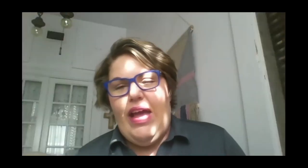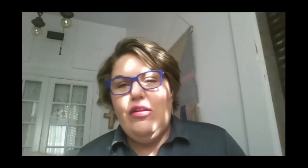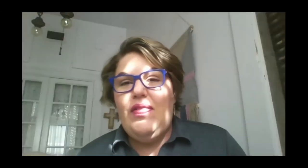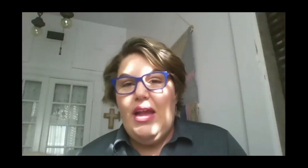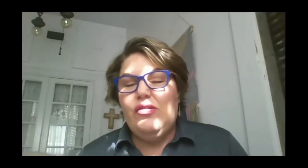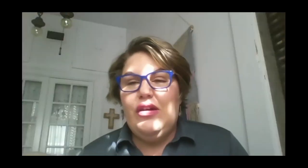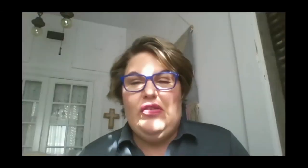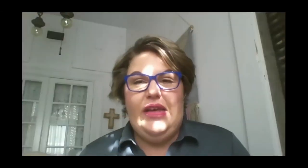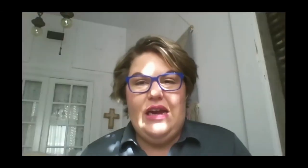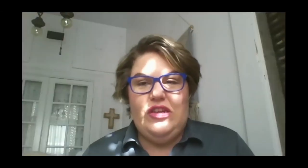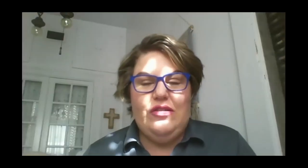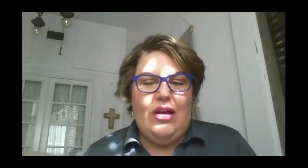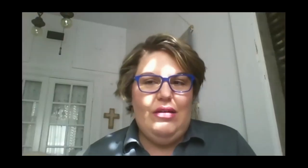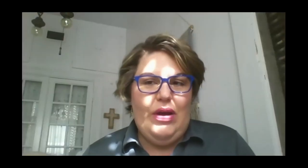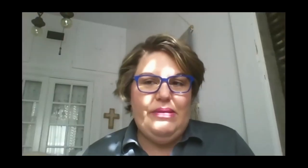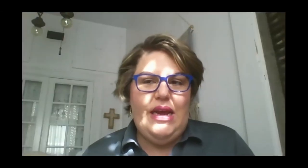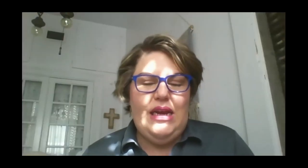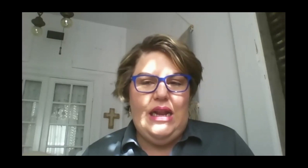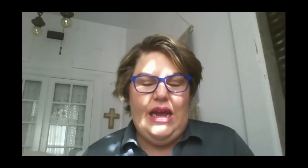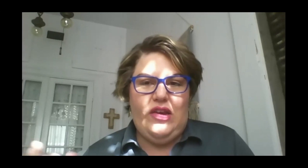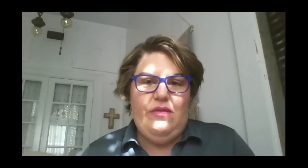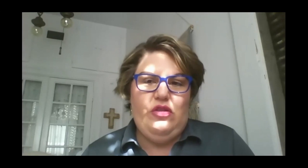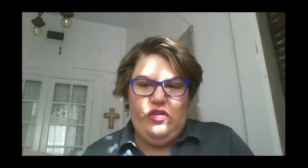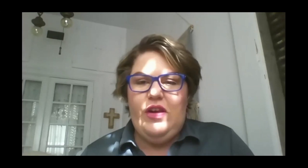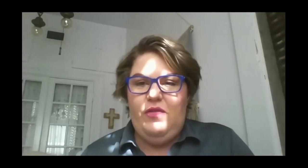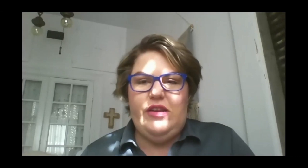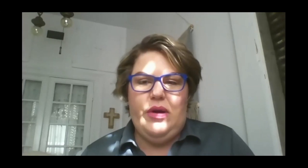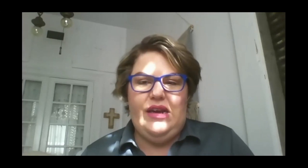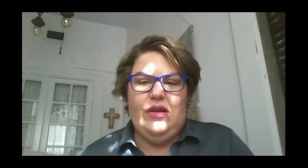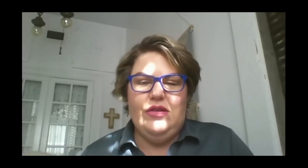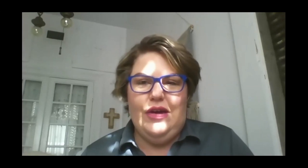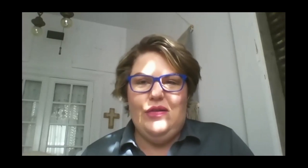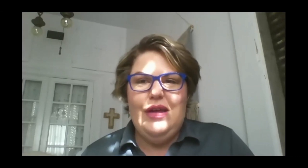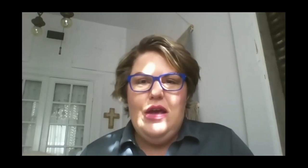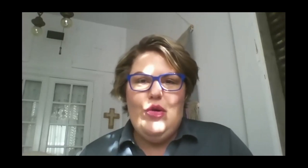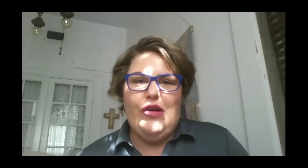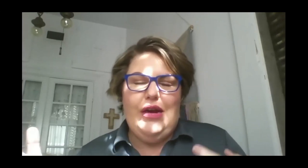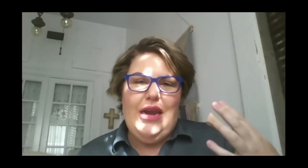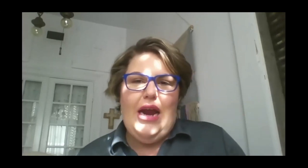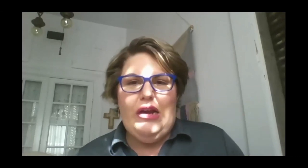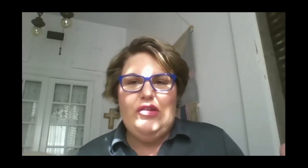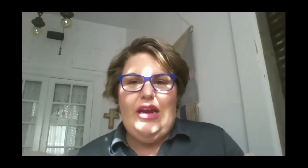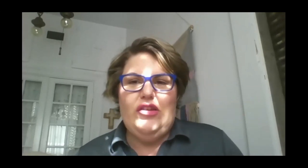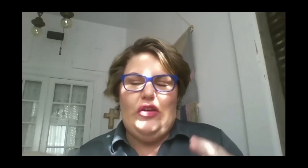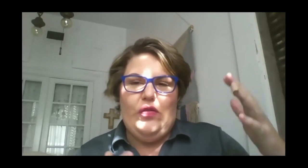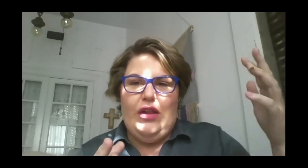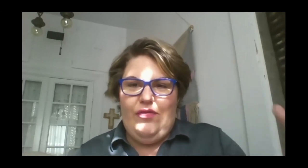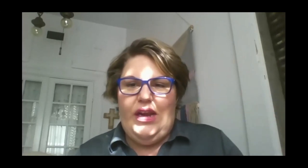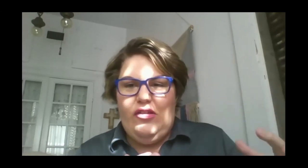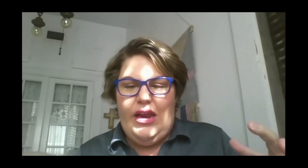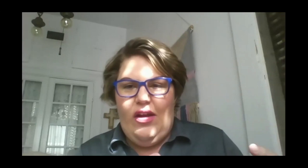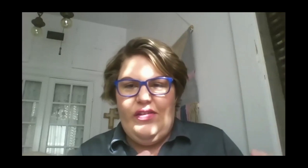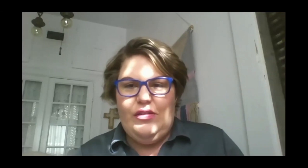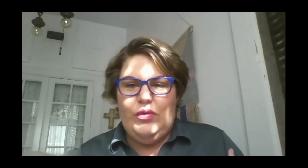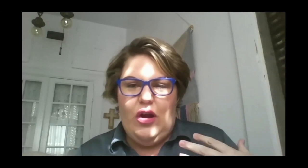Yeah, that you'll go to the cashier's website and they actually have tuition and fees breakdown. So when you're in higher education, you've got the